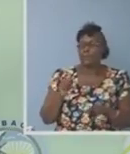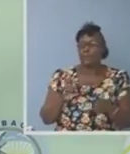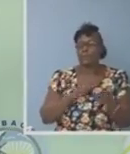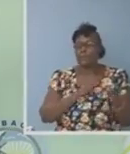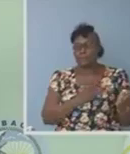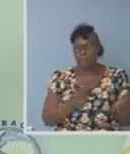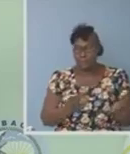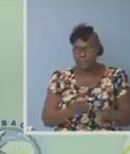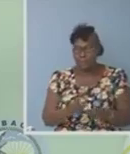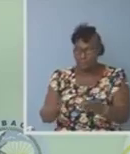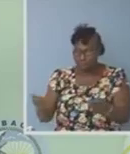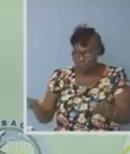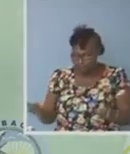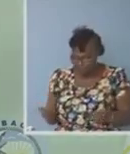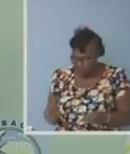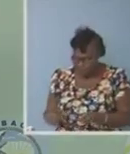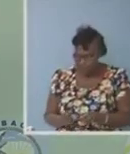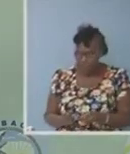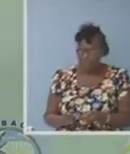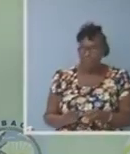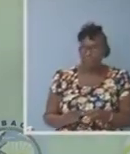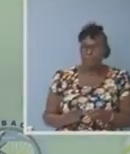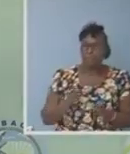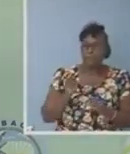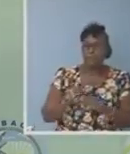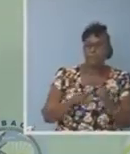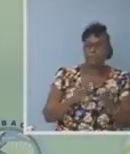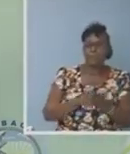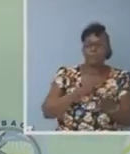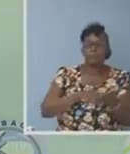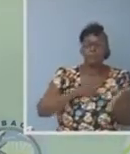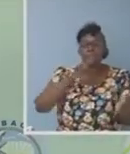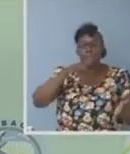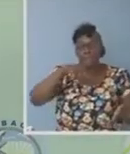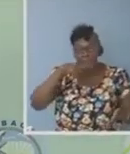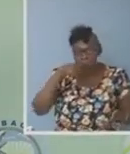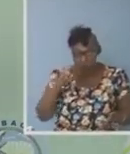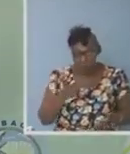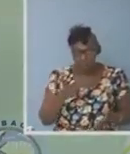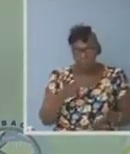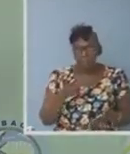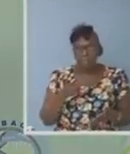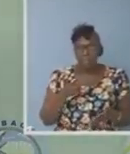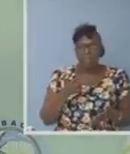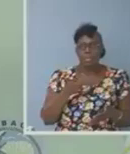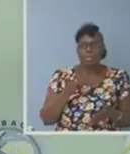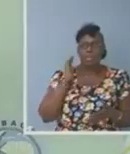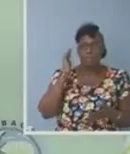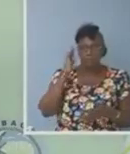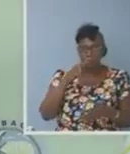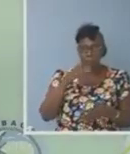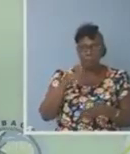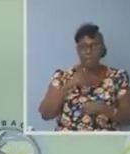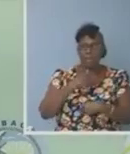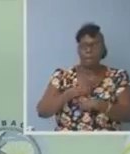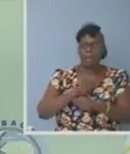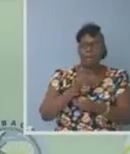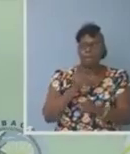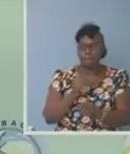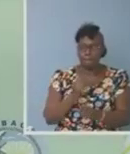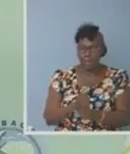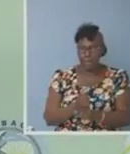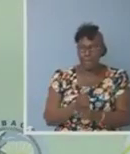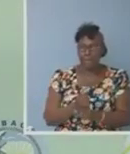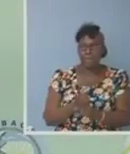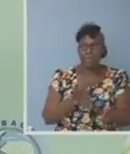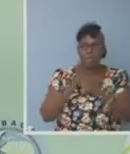and that their suggestions will form the basis of a comprehensive report formulated by